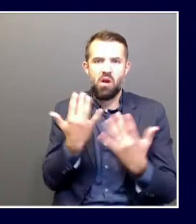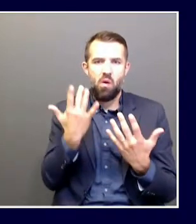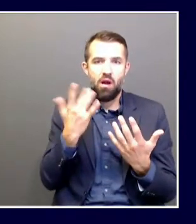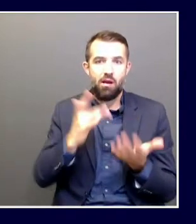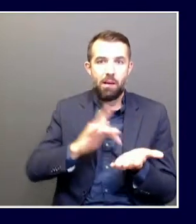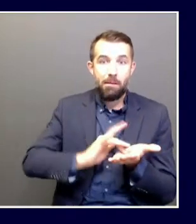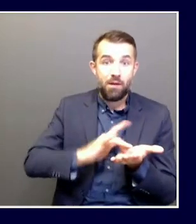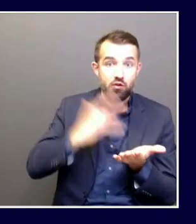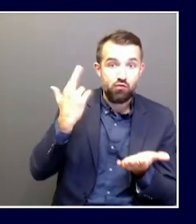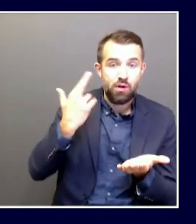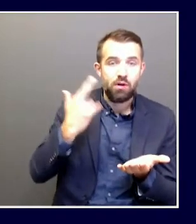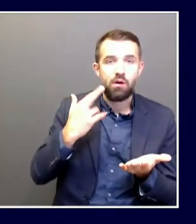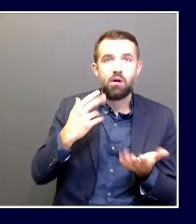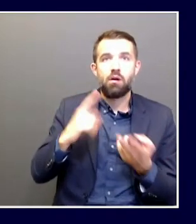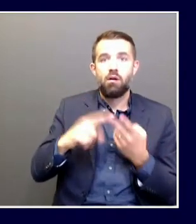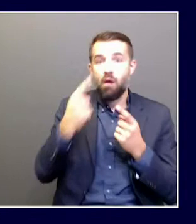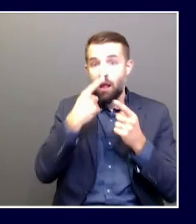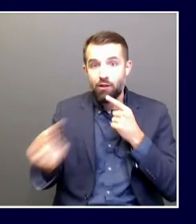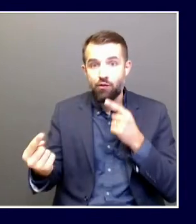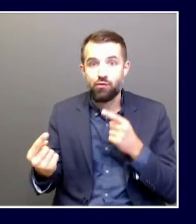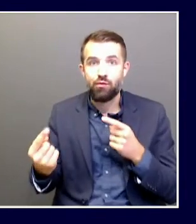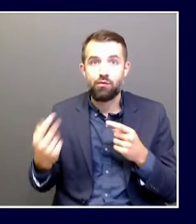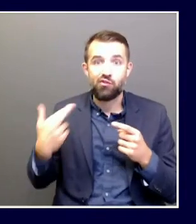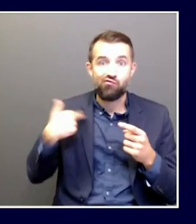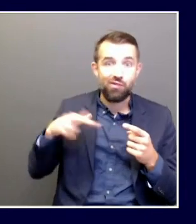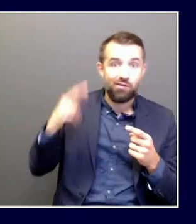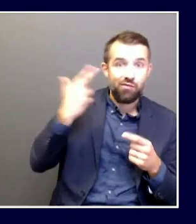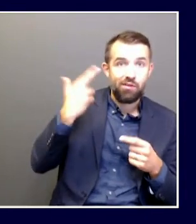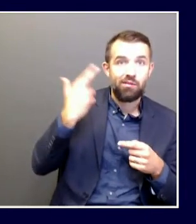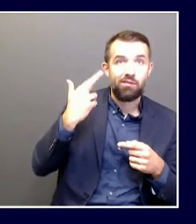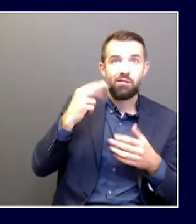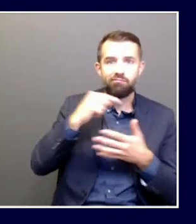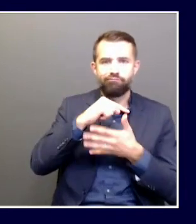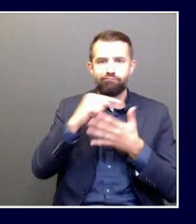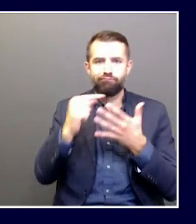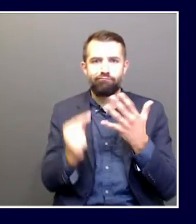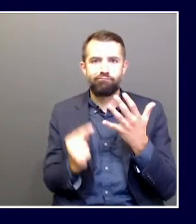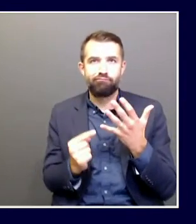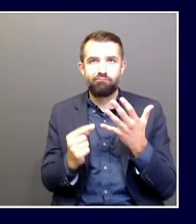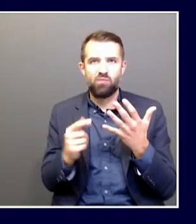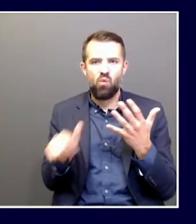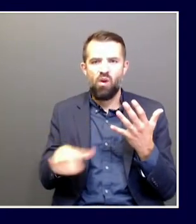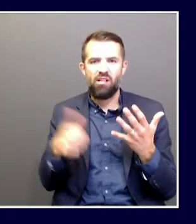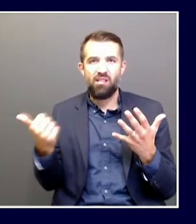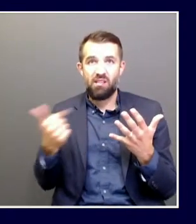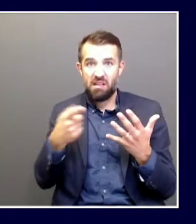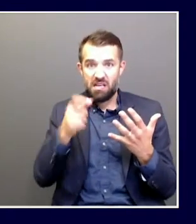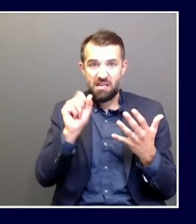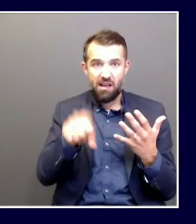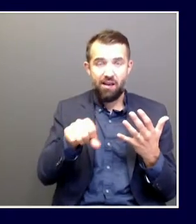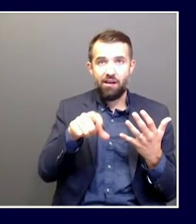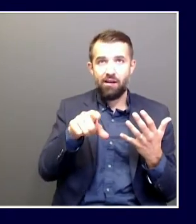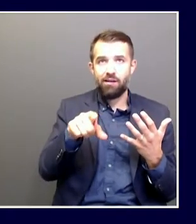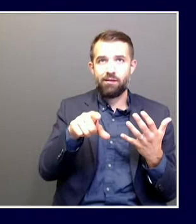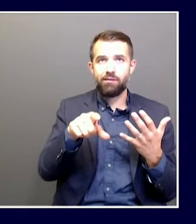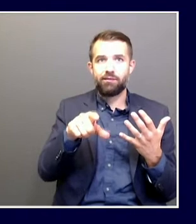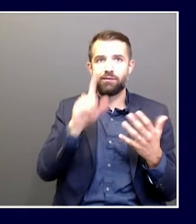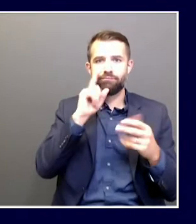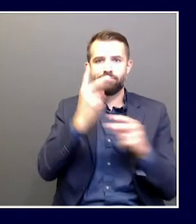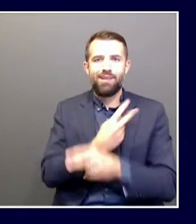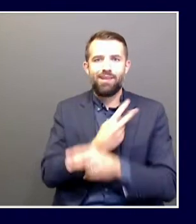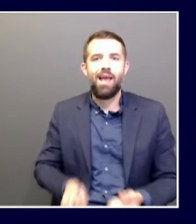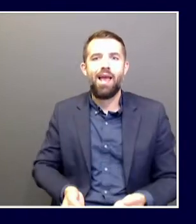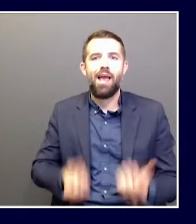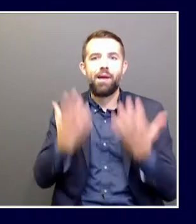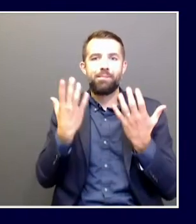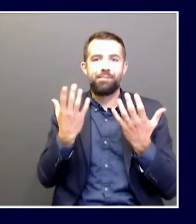vaccines. Is there a way for you guys to kind of, I don't know if quantify is the right word, but how much does